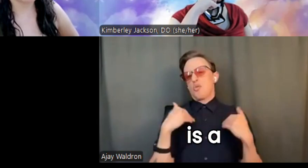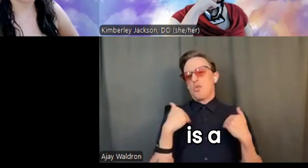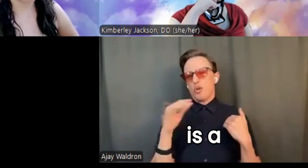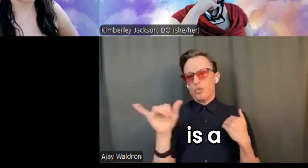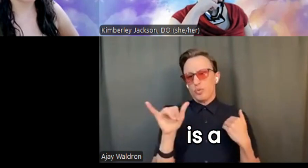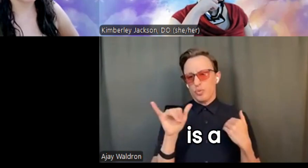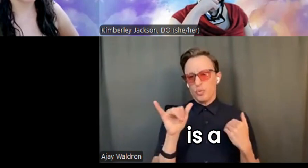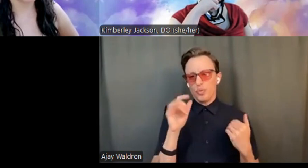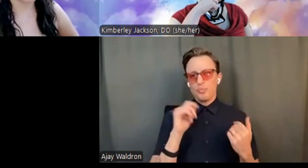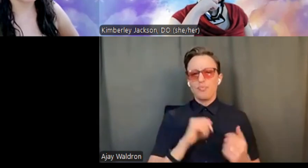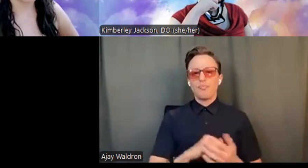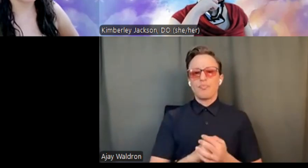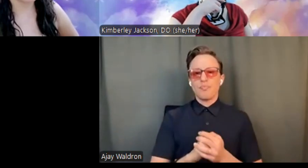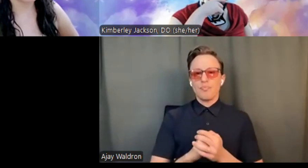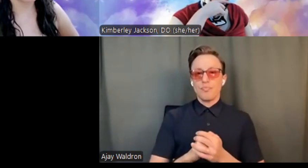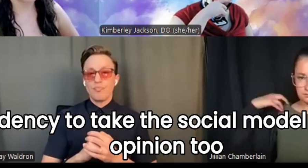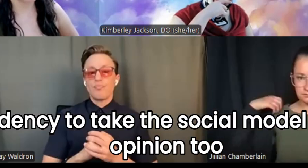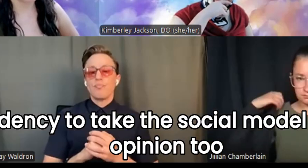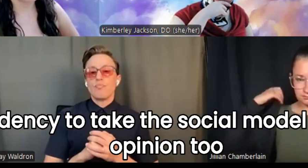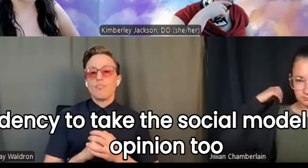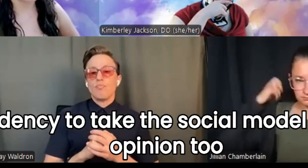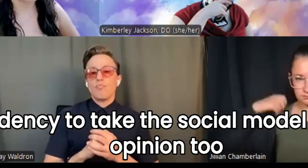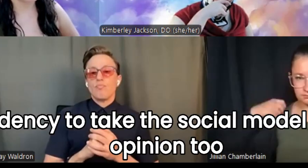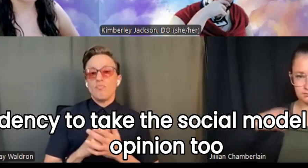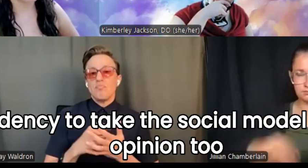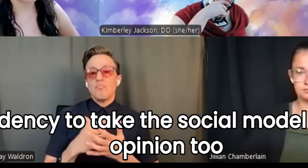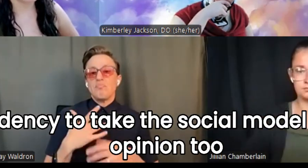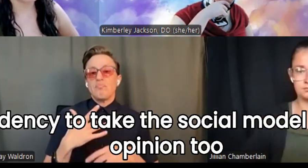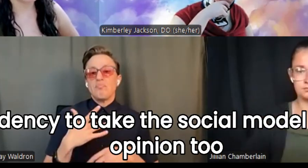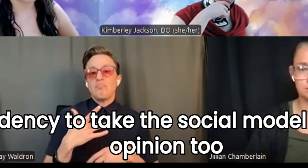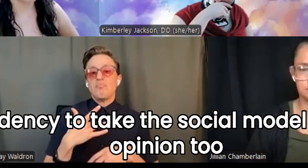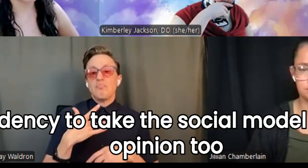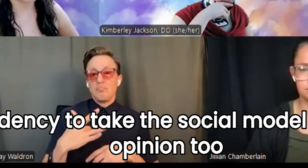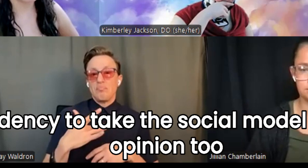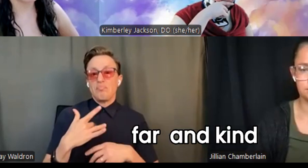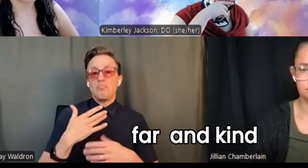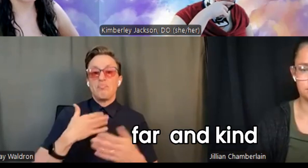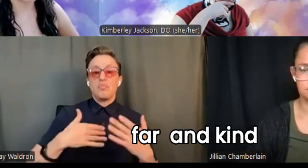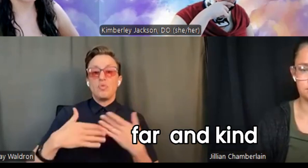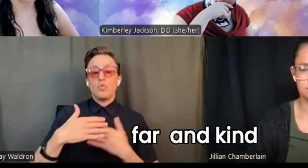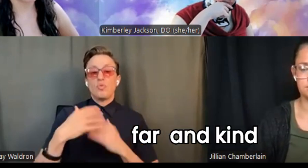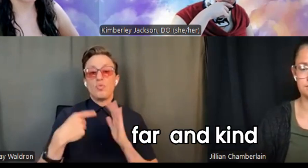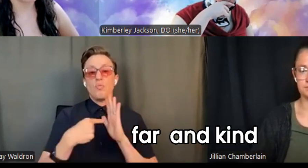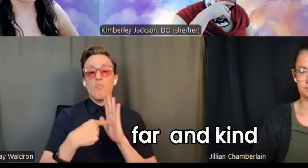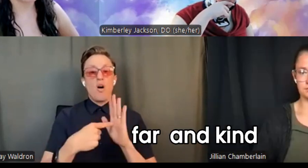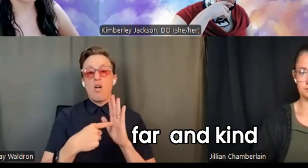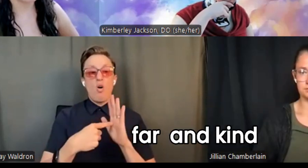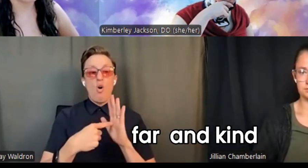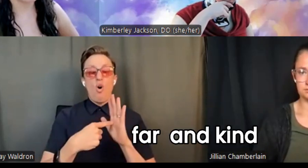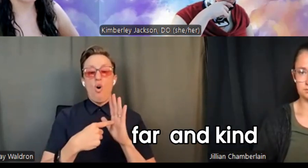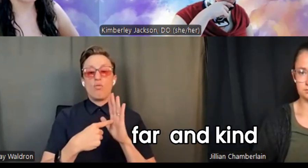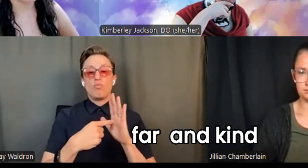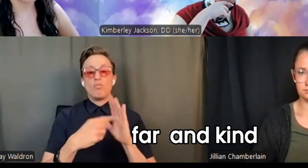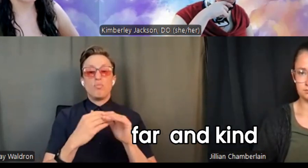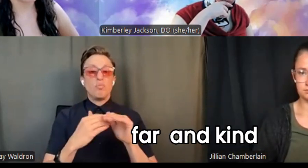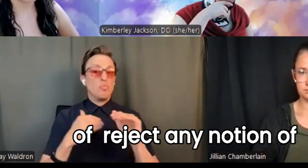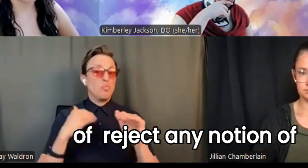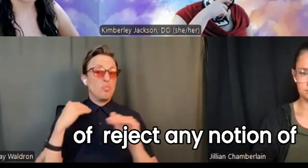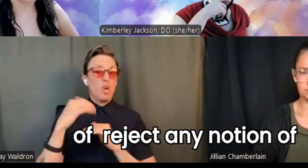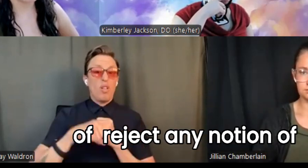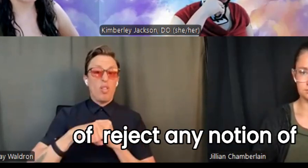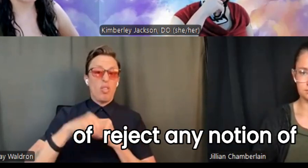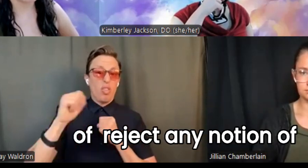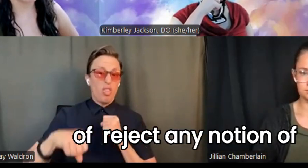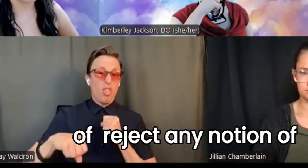a um, tendency to take the social model, in my opinion, too far, um, and kind